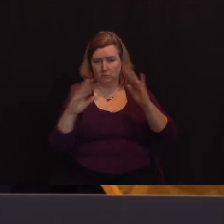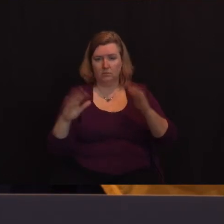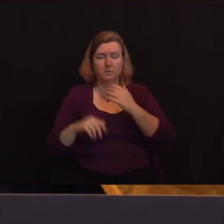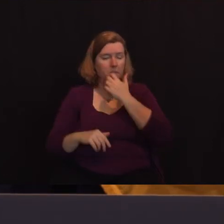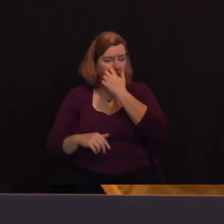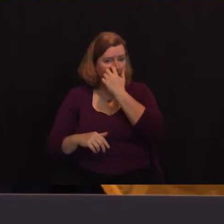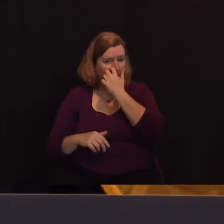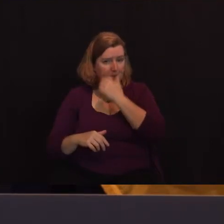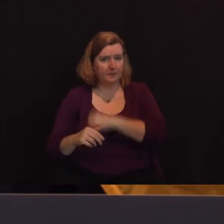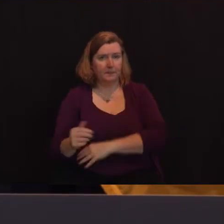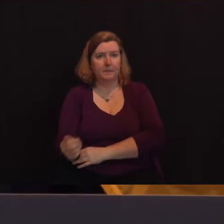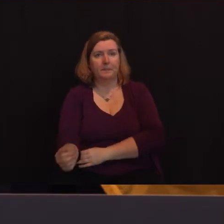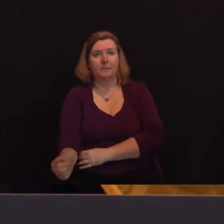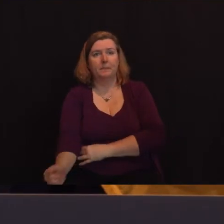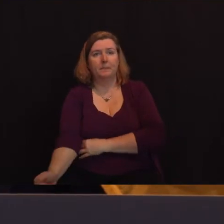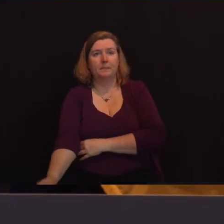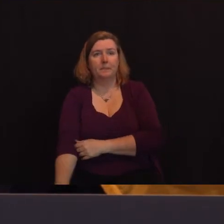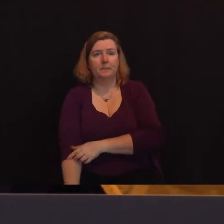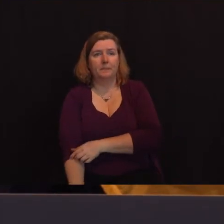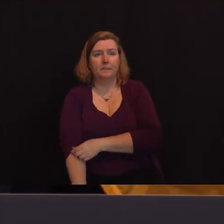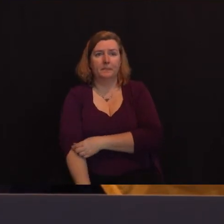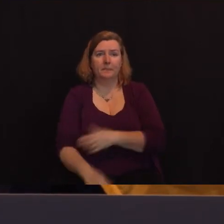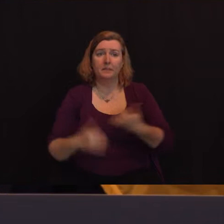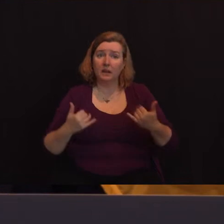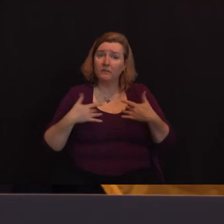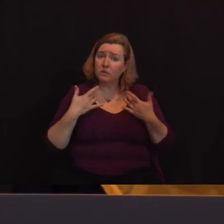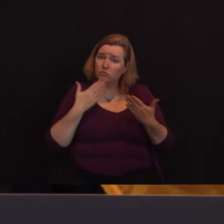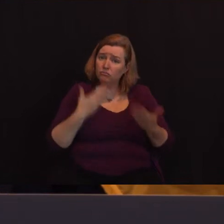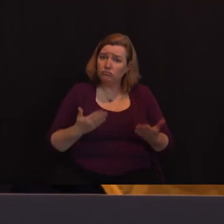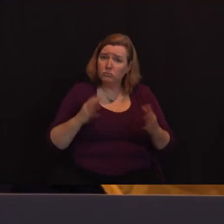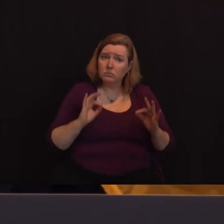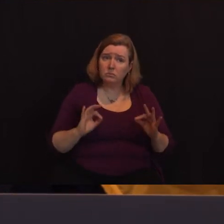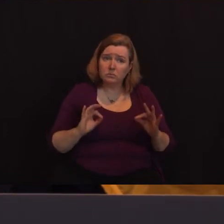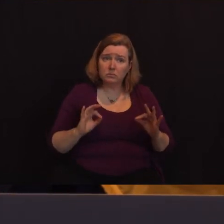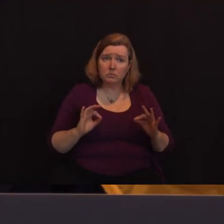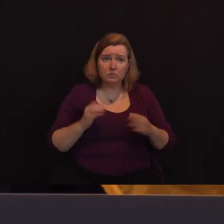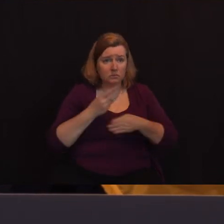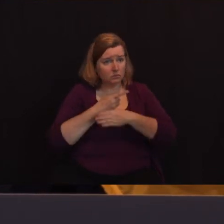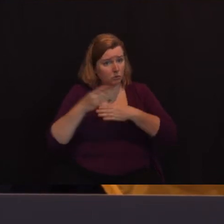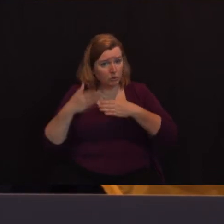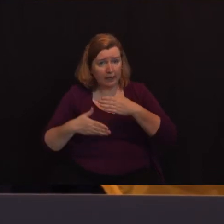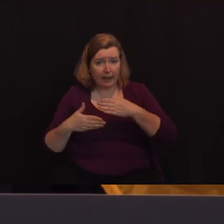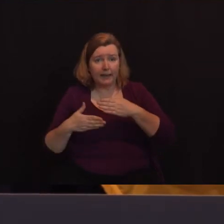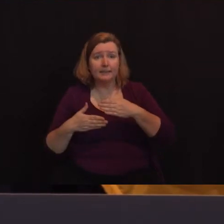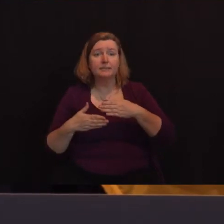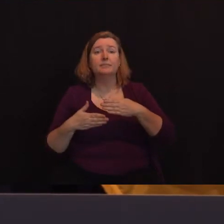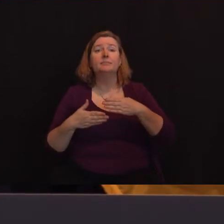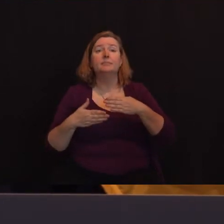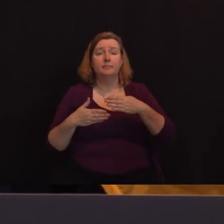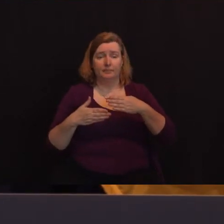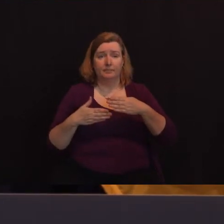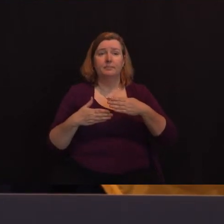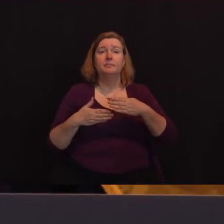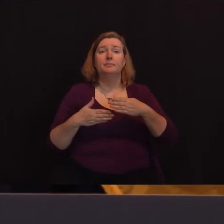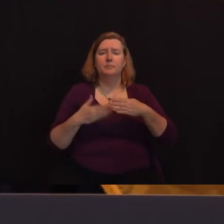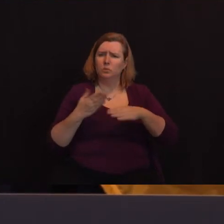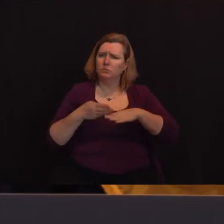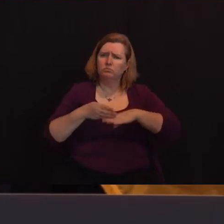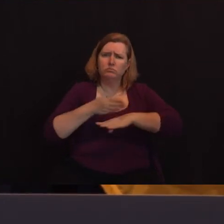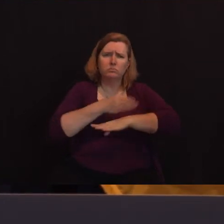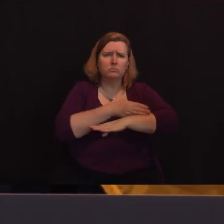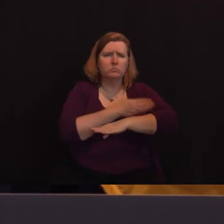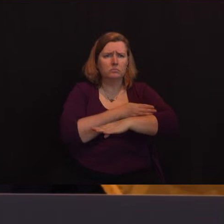all. I think we feel really good right now. Even weekend positivity has got a 4 handle on it. That was